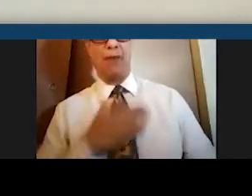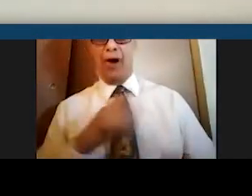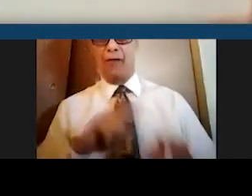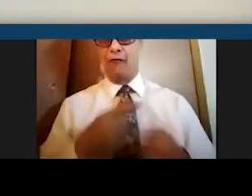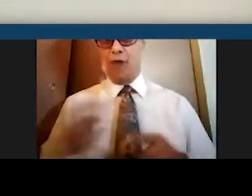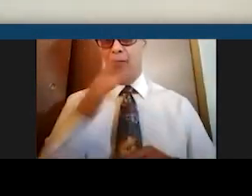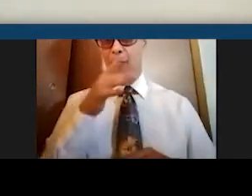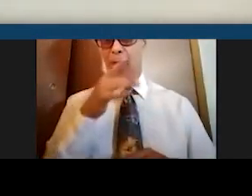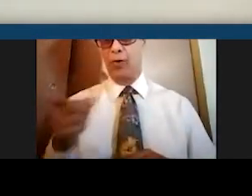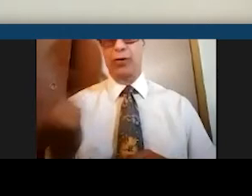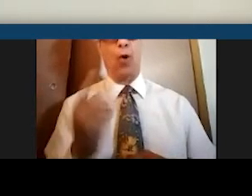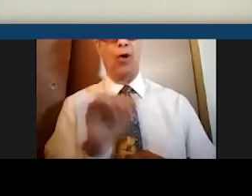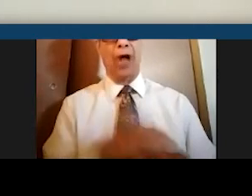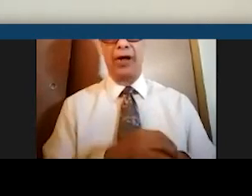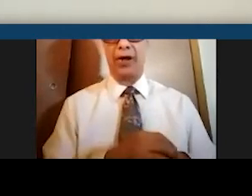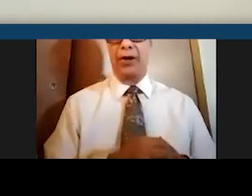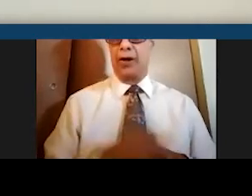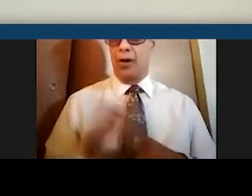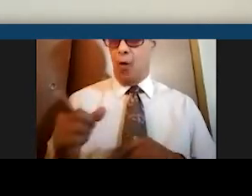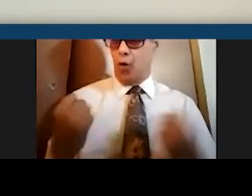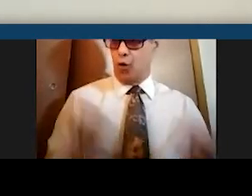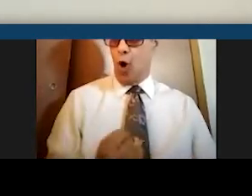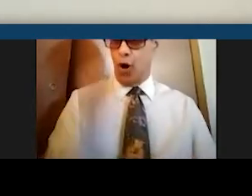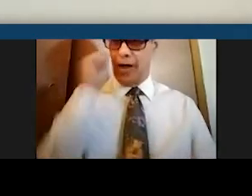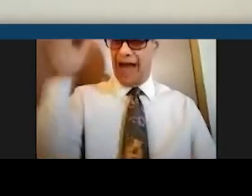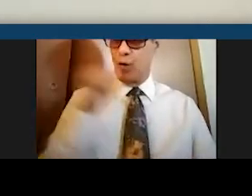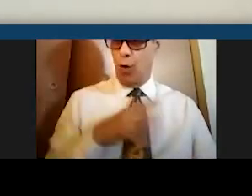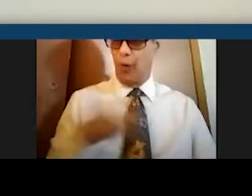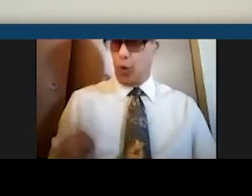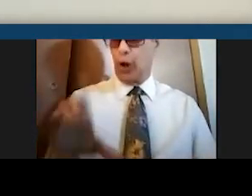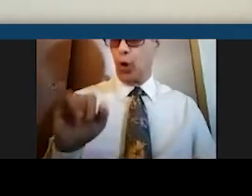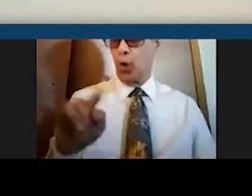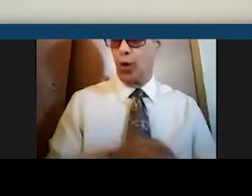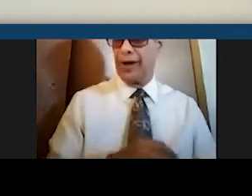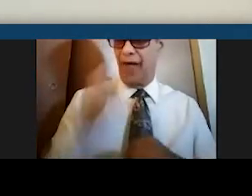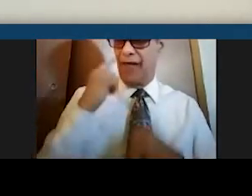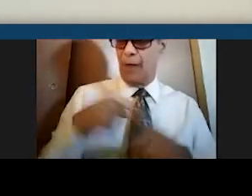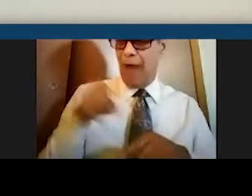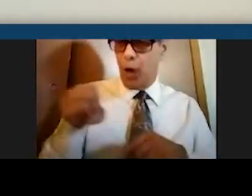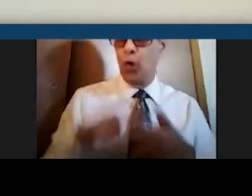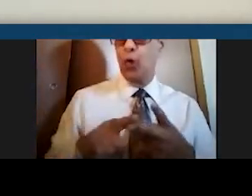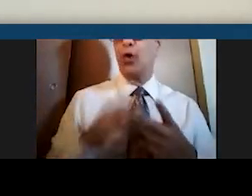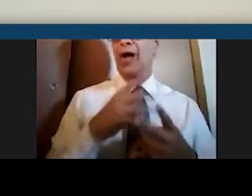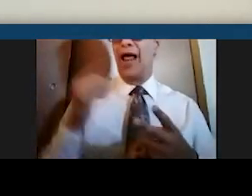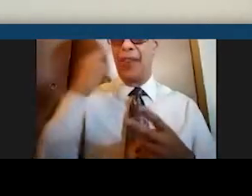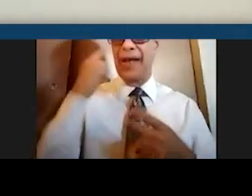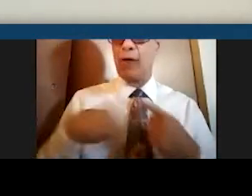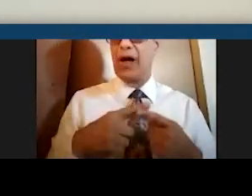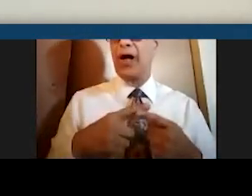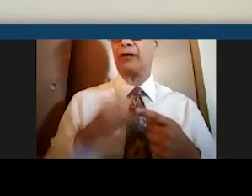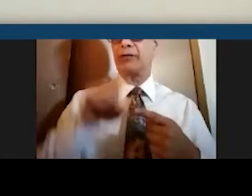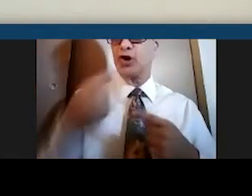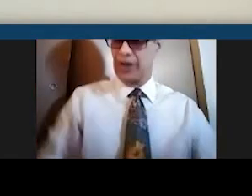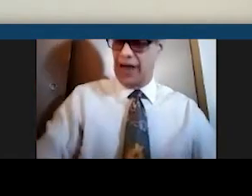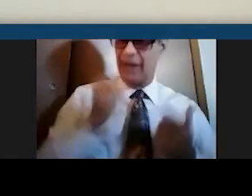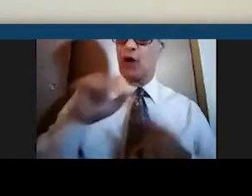like, you're a strong Asian woman. You can do it. Think about you and, think about just live your life